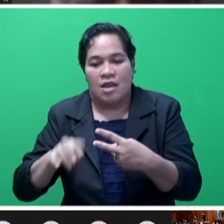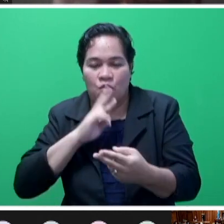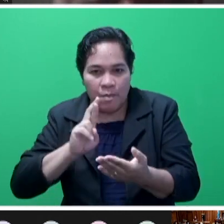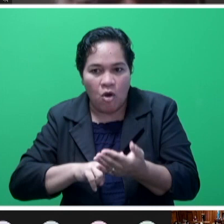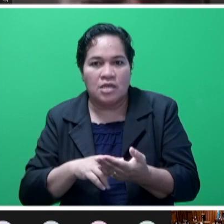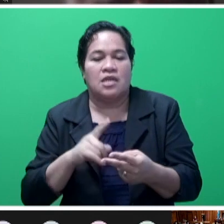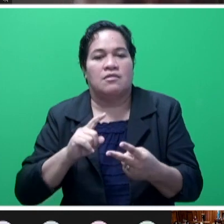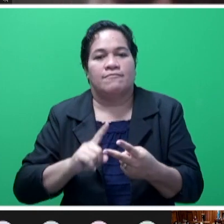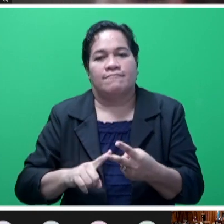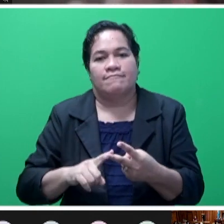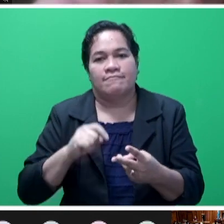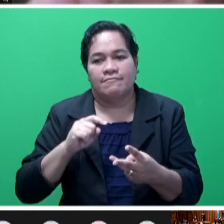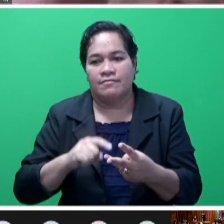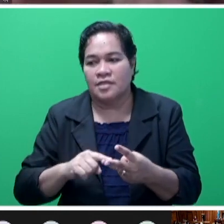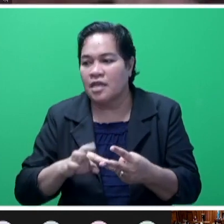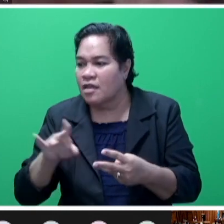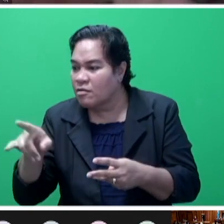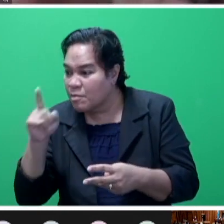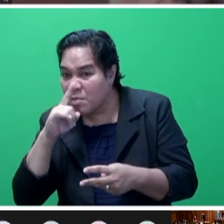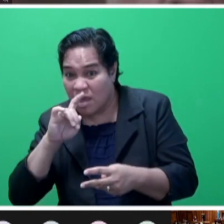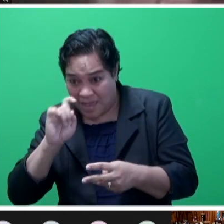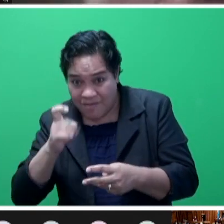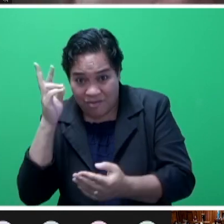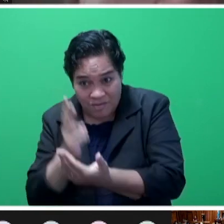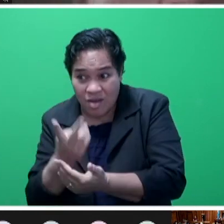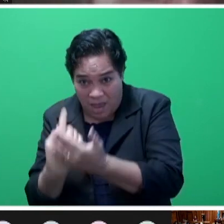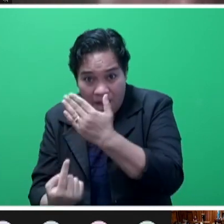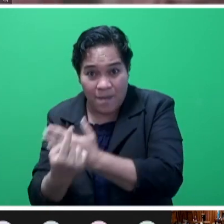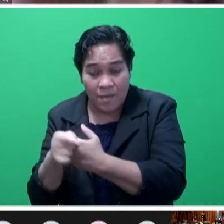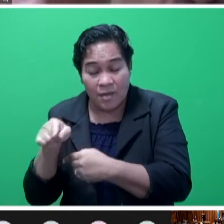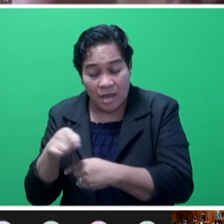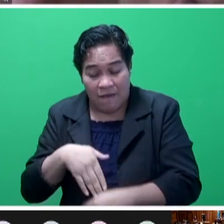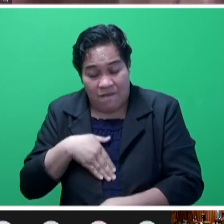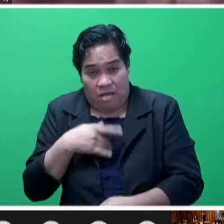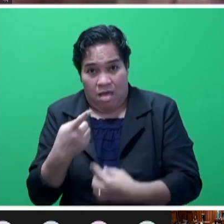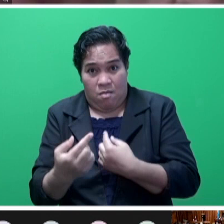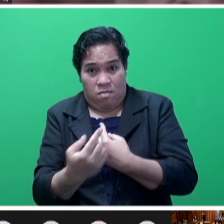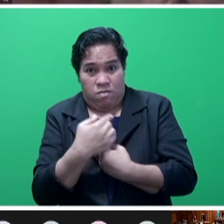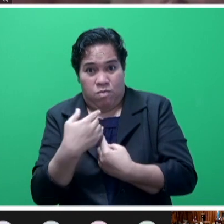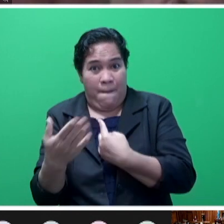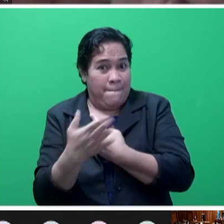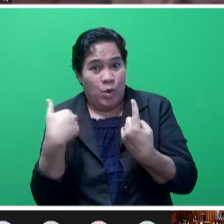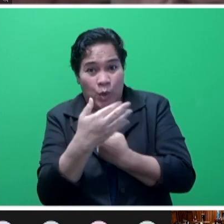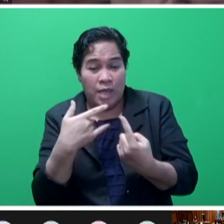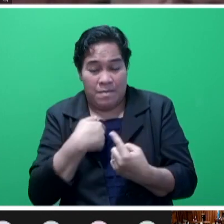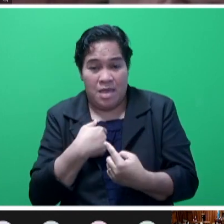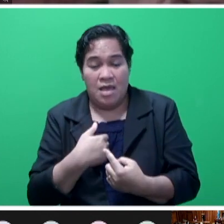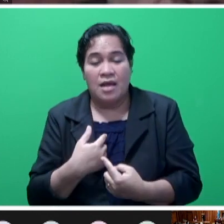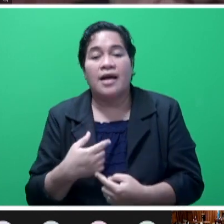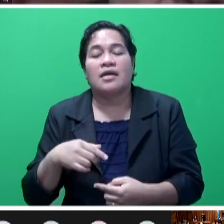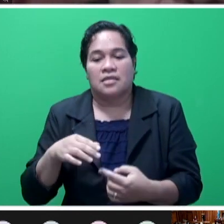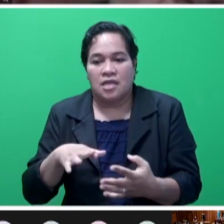by the concerned parties if they feel they are being bullied online or harassed online. But at all